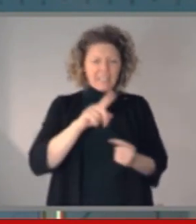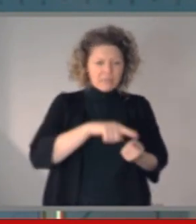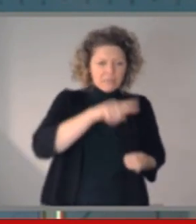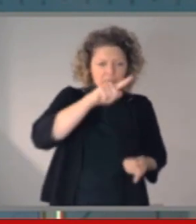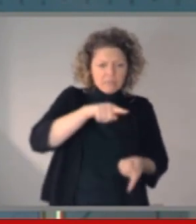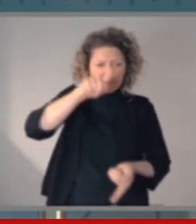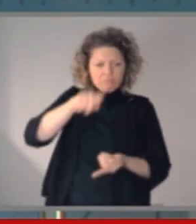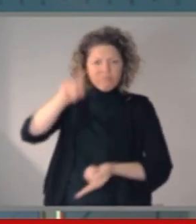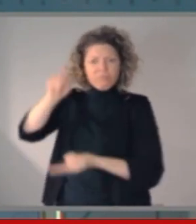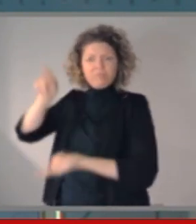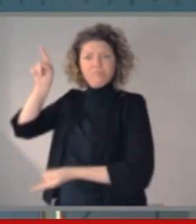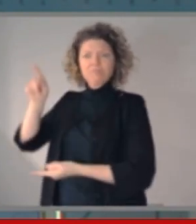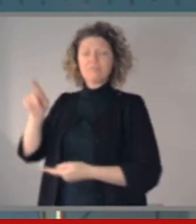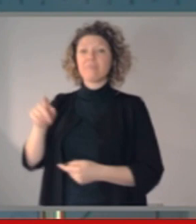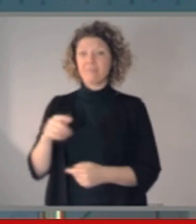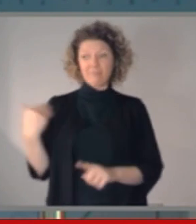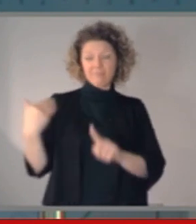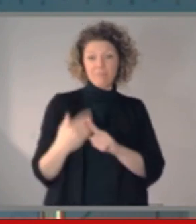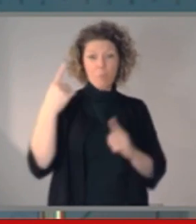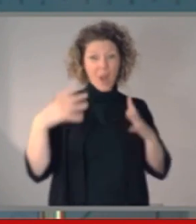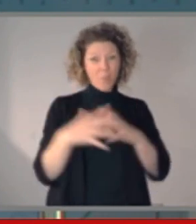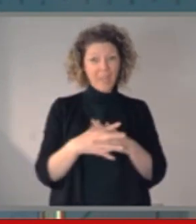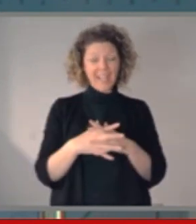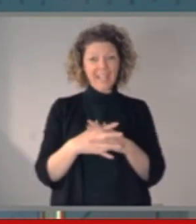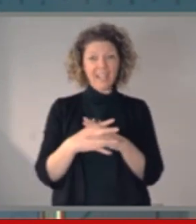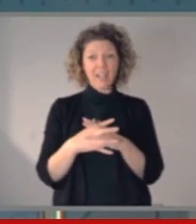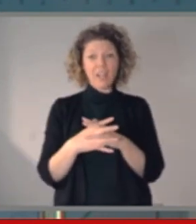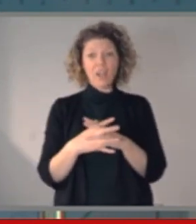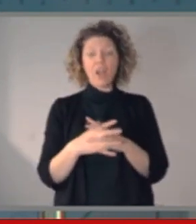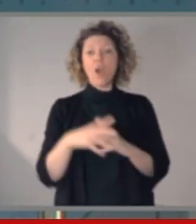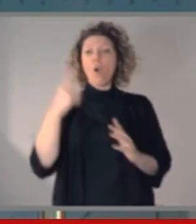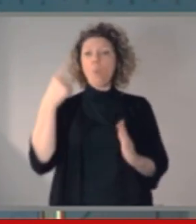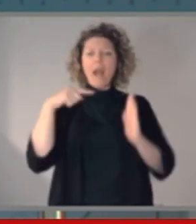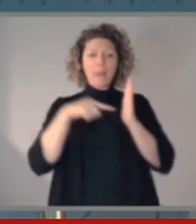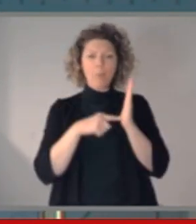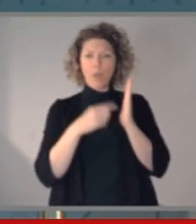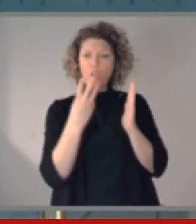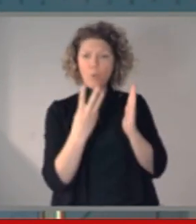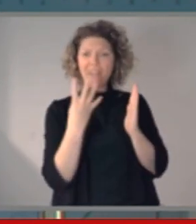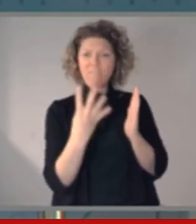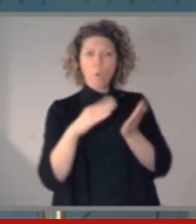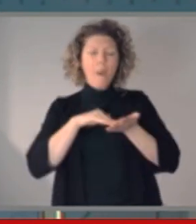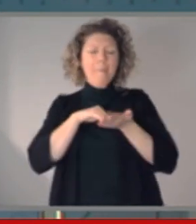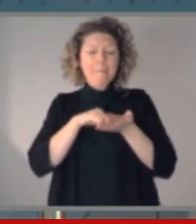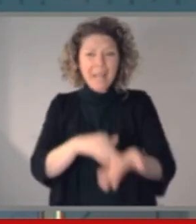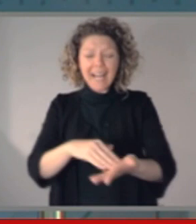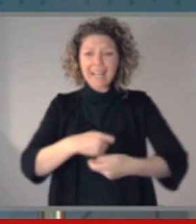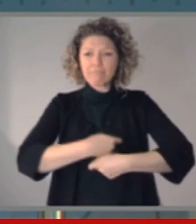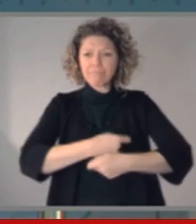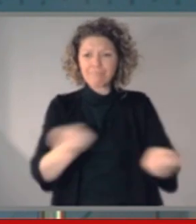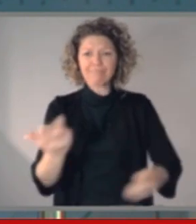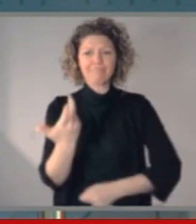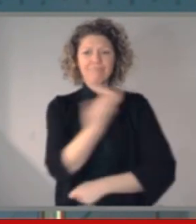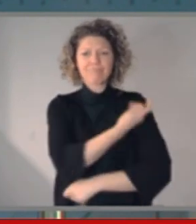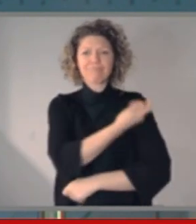7 days, 1.34 million doses delivered in the past week. And what I really want to notice here, and we want to